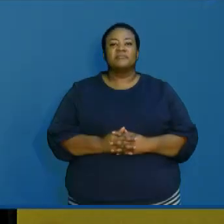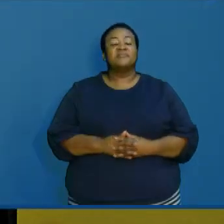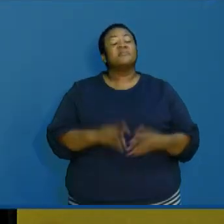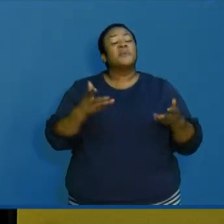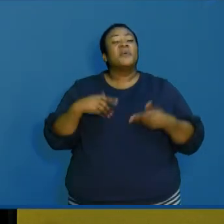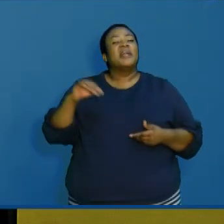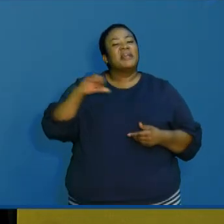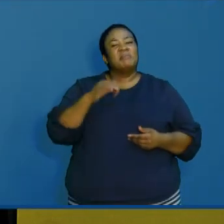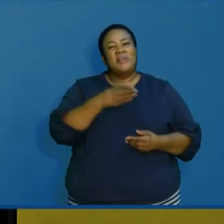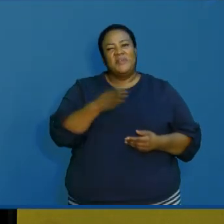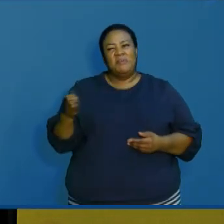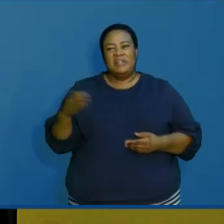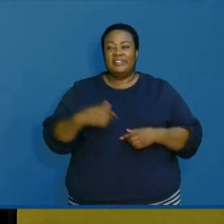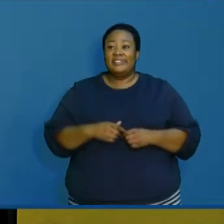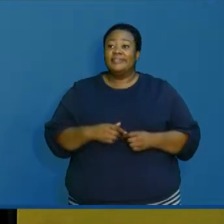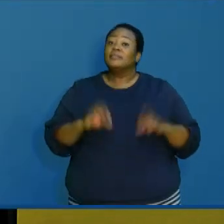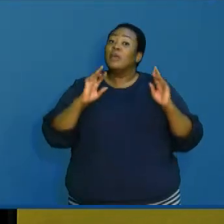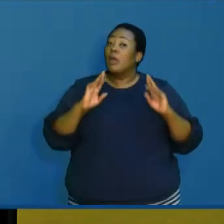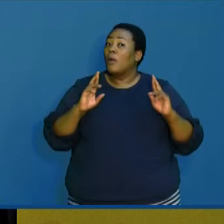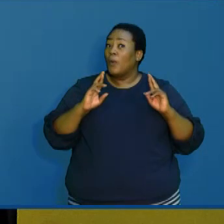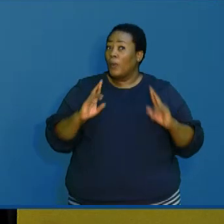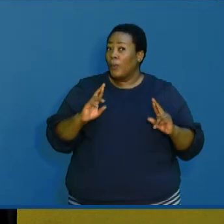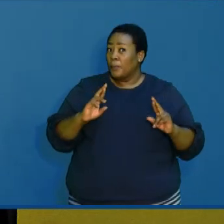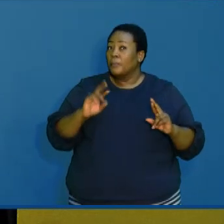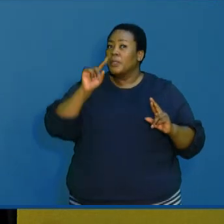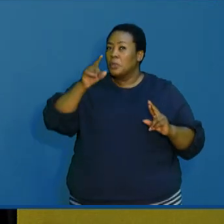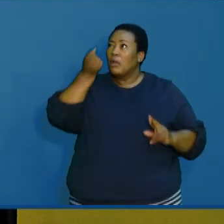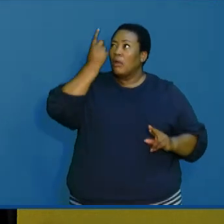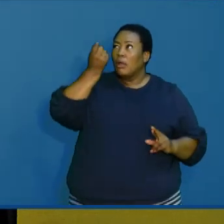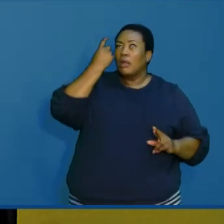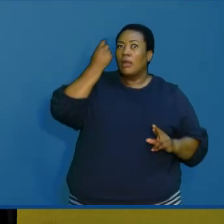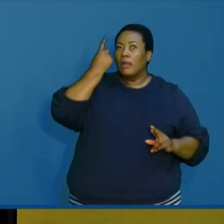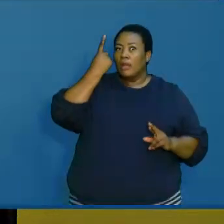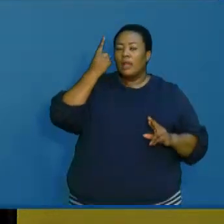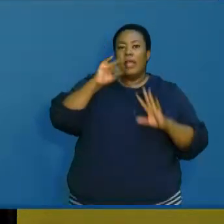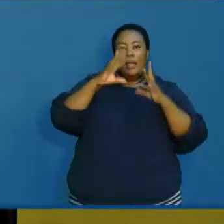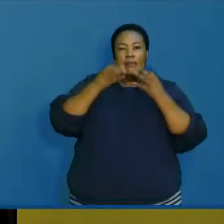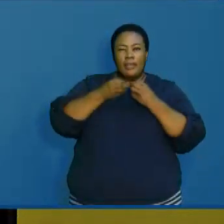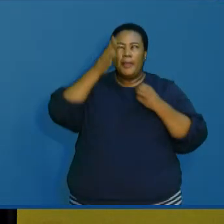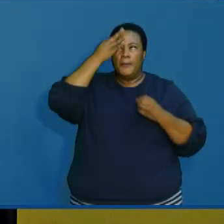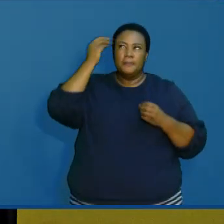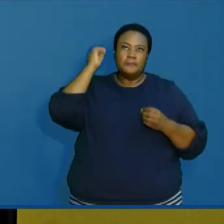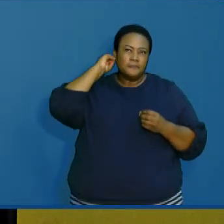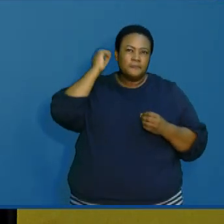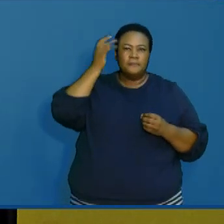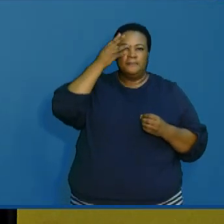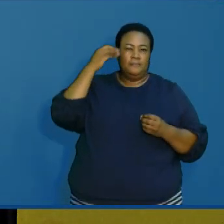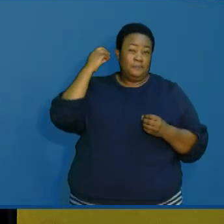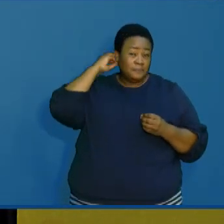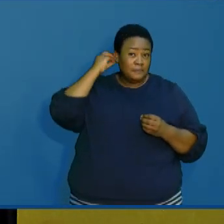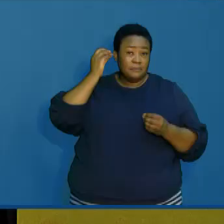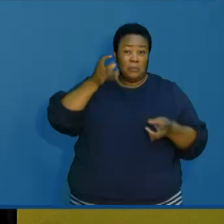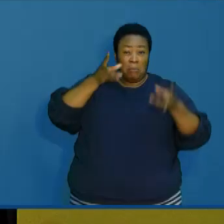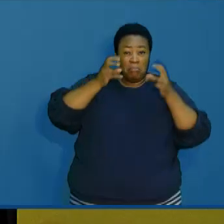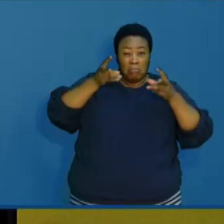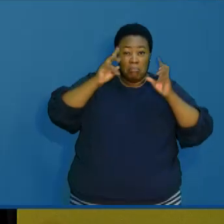back, everybody. I hope the lesson is going very well so far and that you are taking in a lot. I